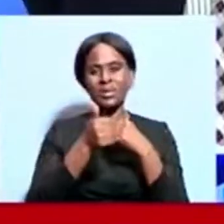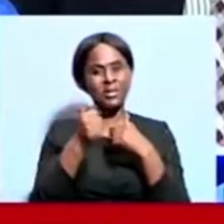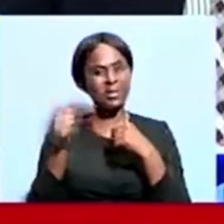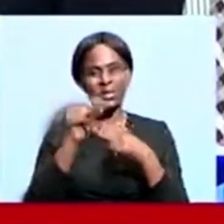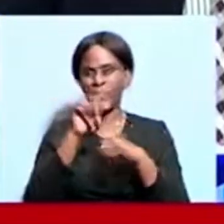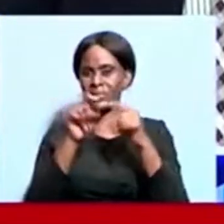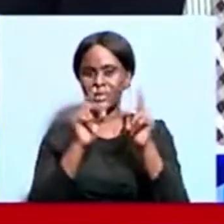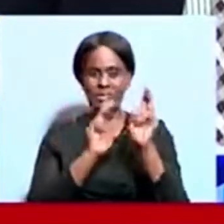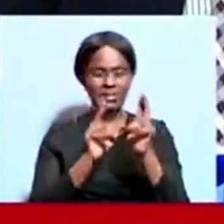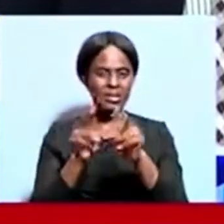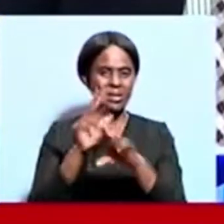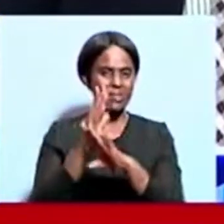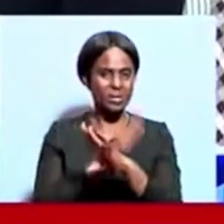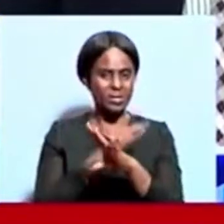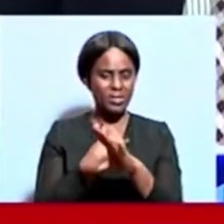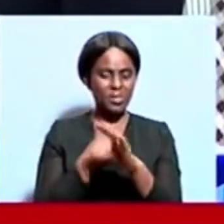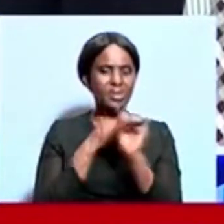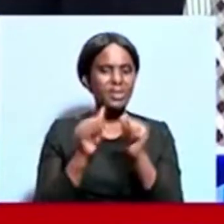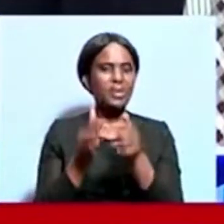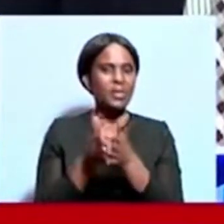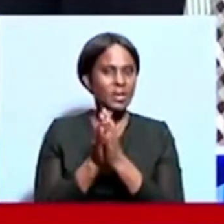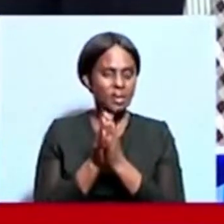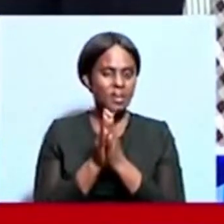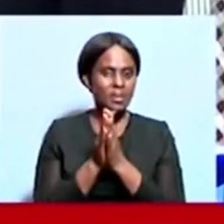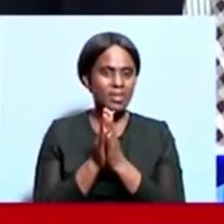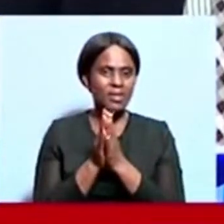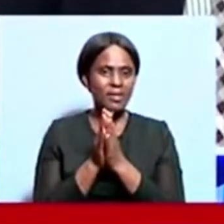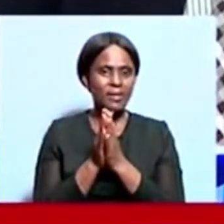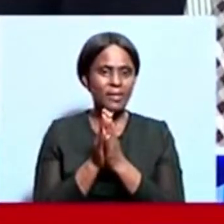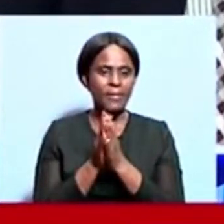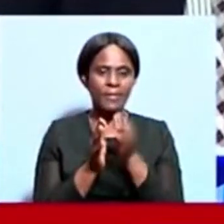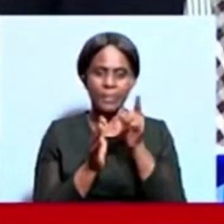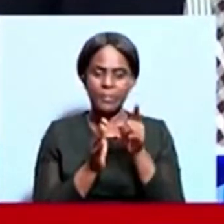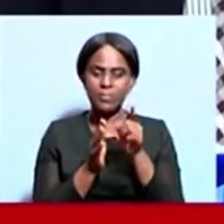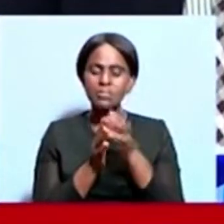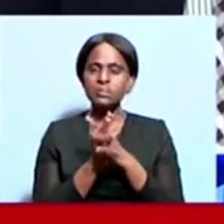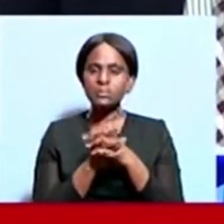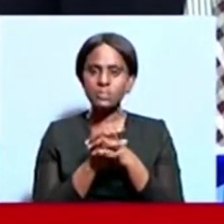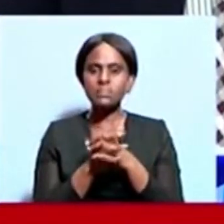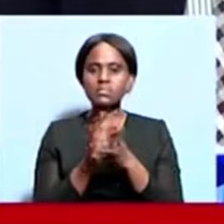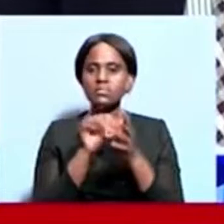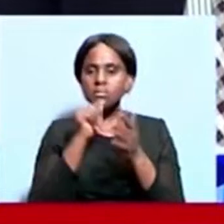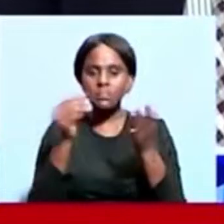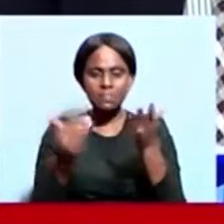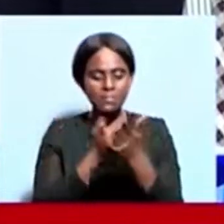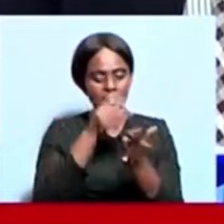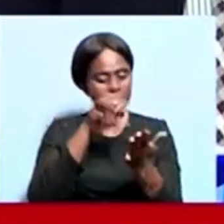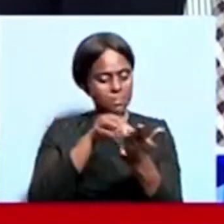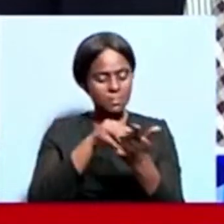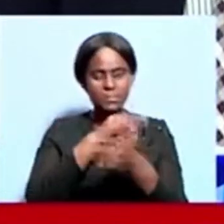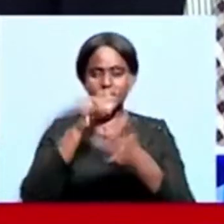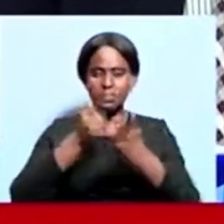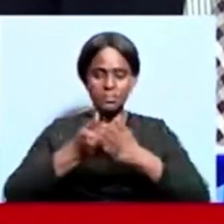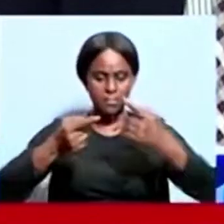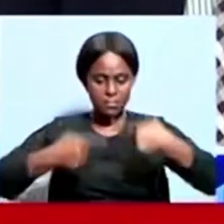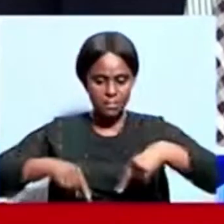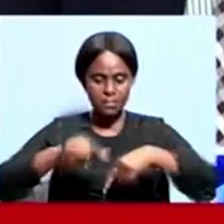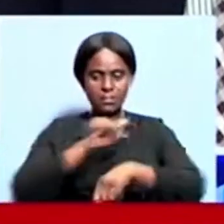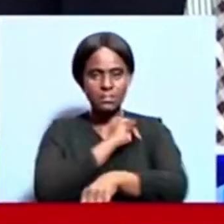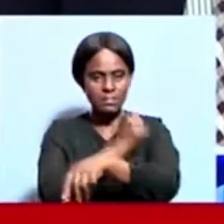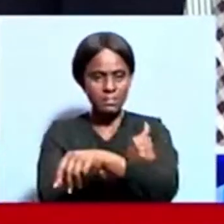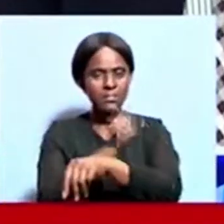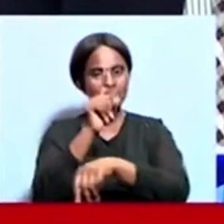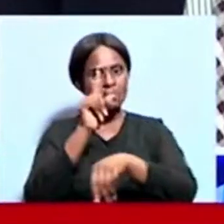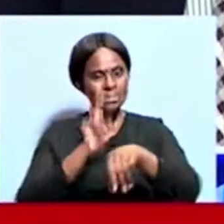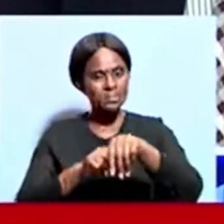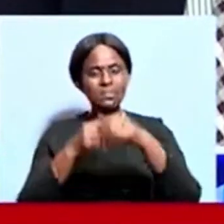to answer before, maybe I can be reminded. But then this is not a new case. I think all local authorities at one point